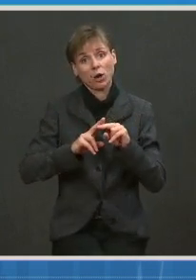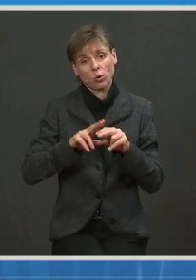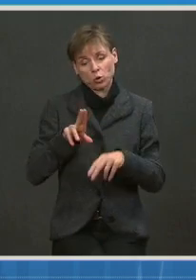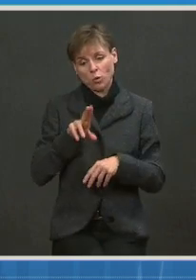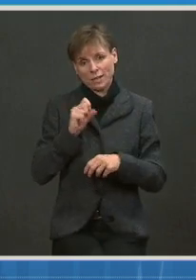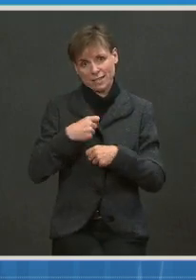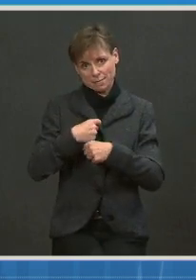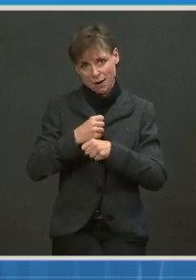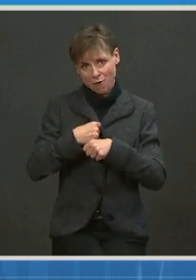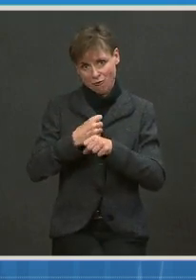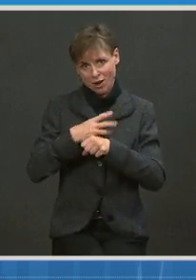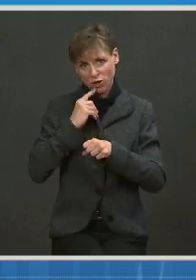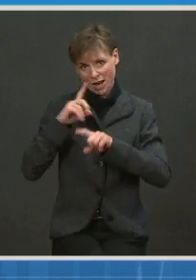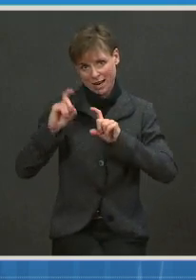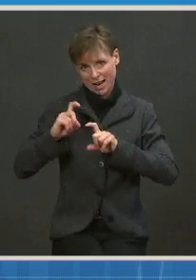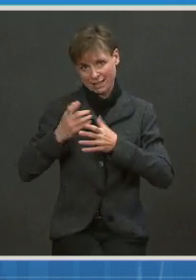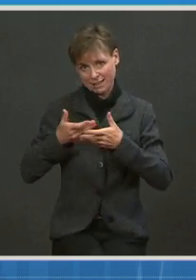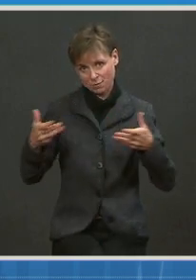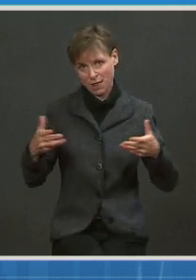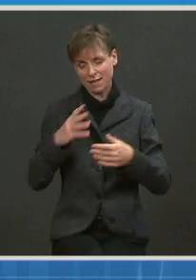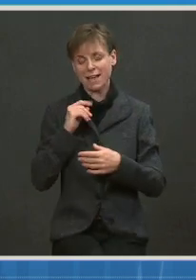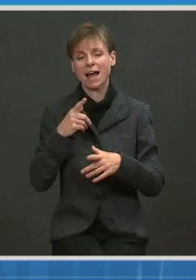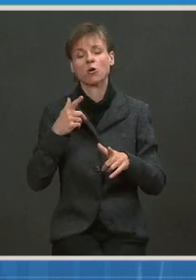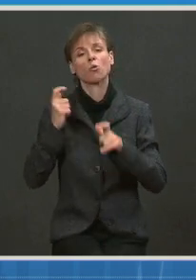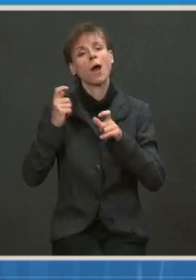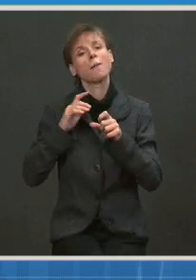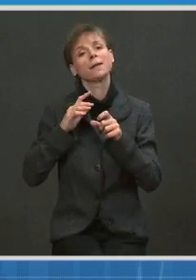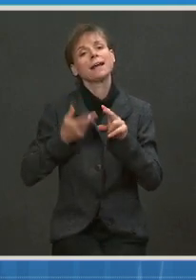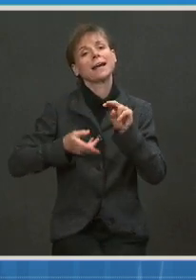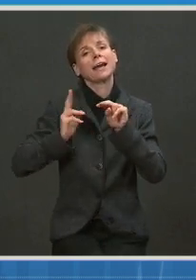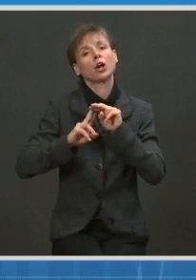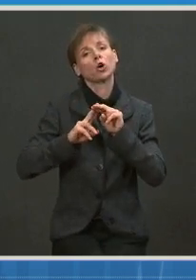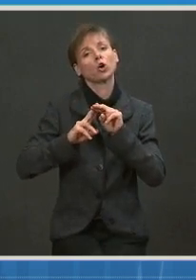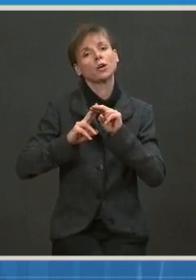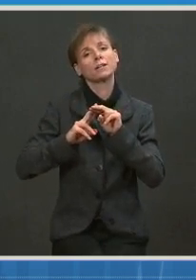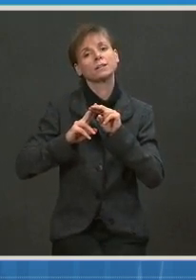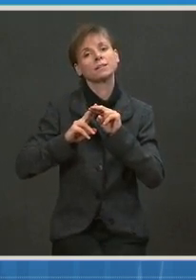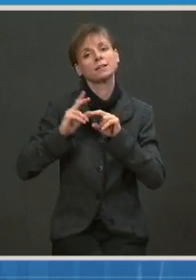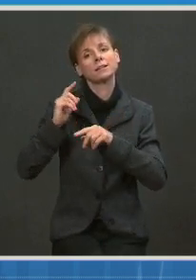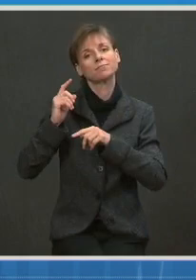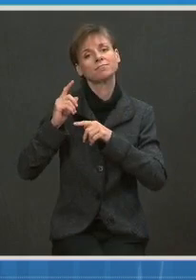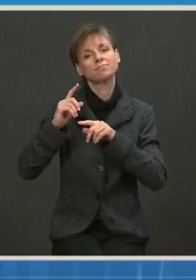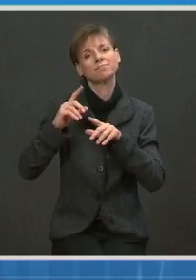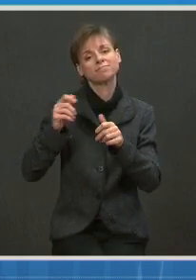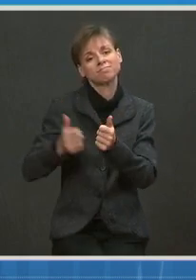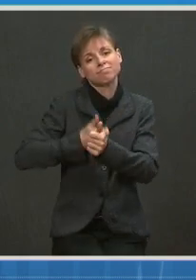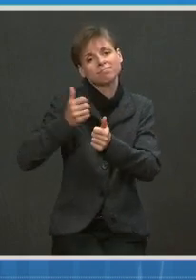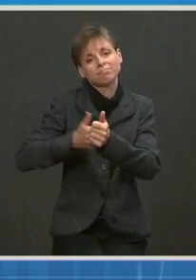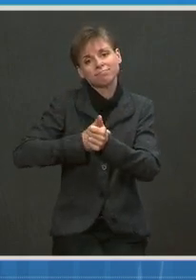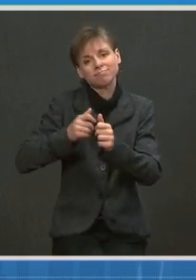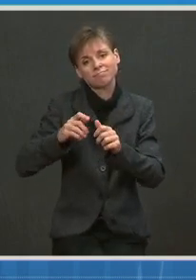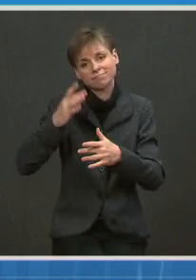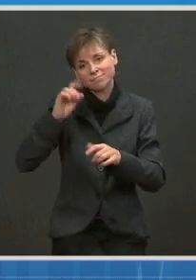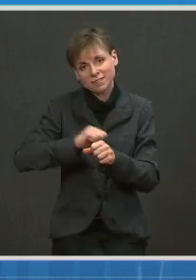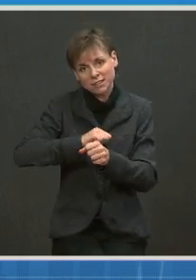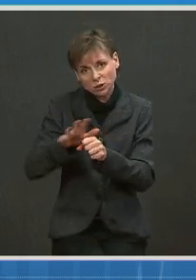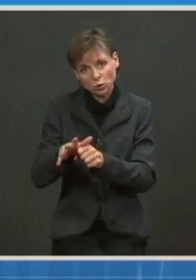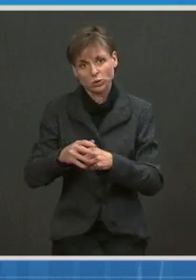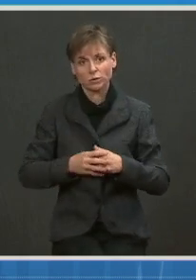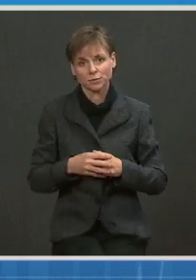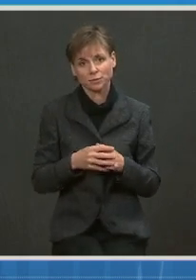and rapidly increasing genomic sequencing. The American Rescue Plan, which was signed into law last week, will invest nearly $50